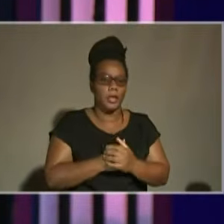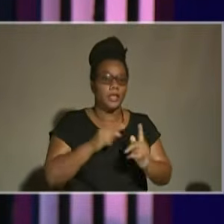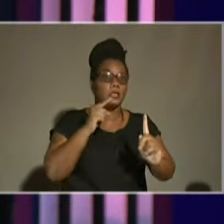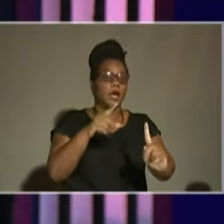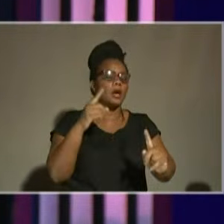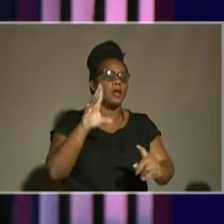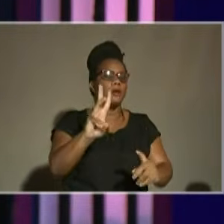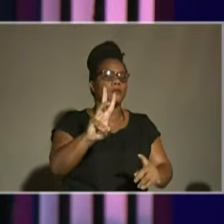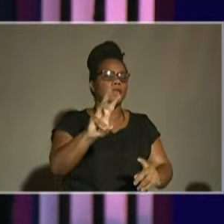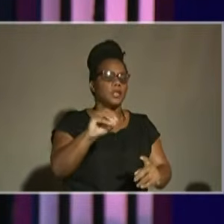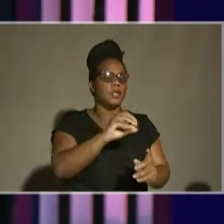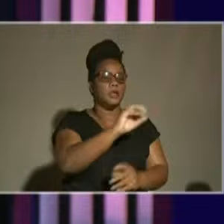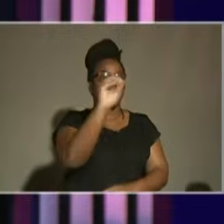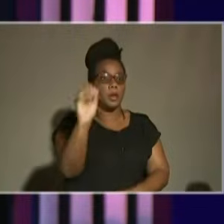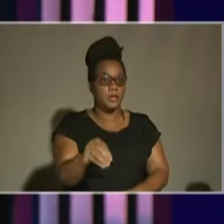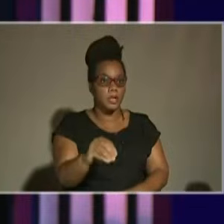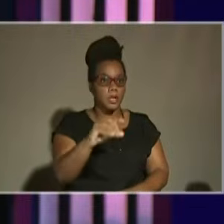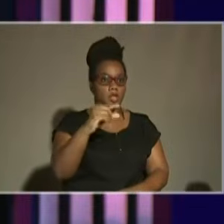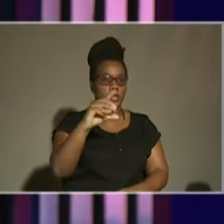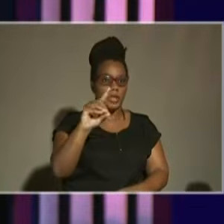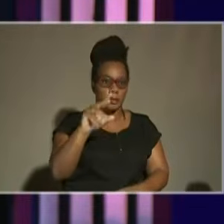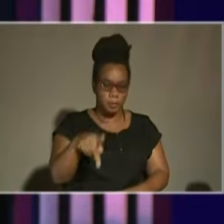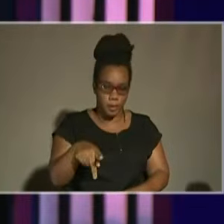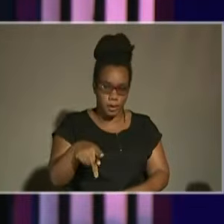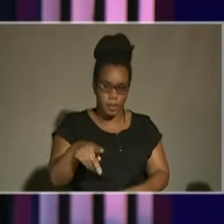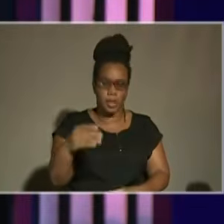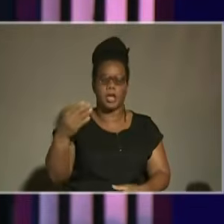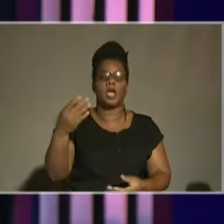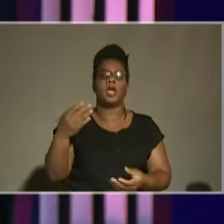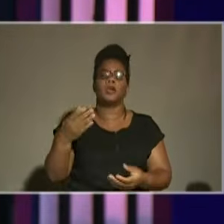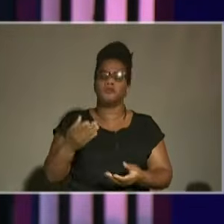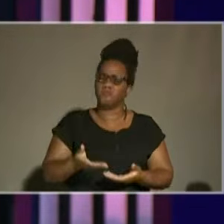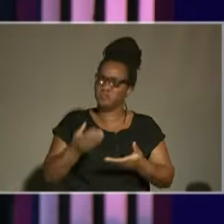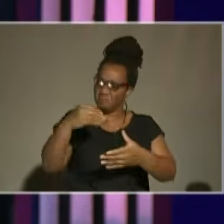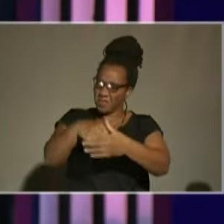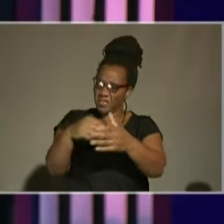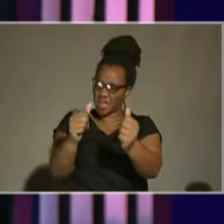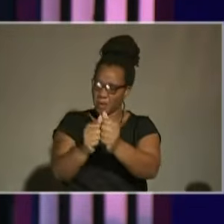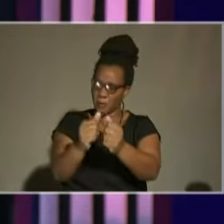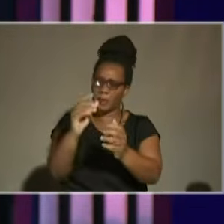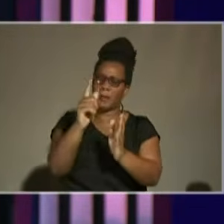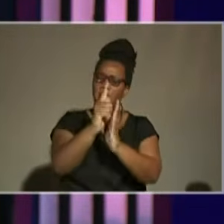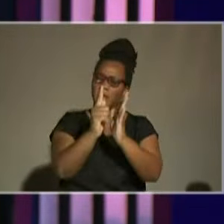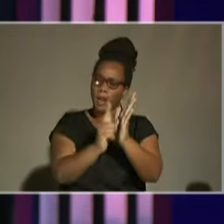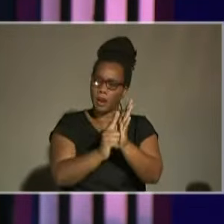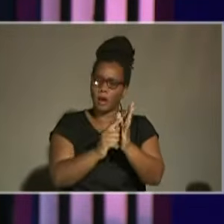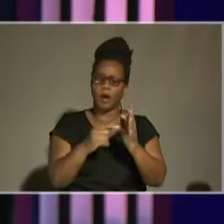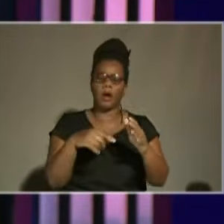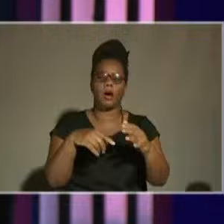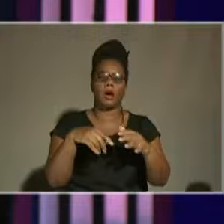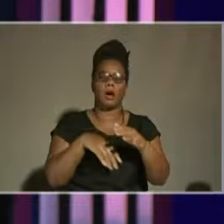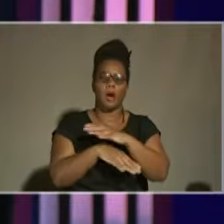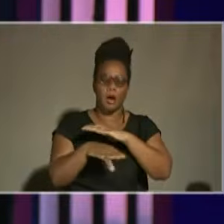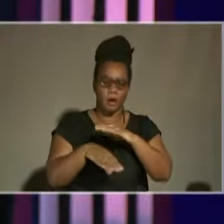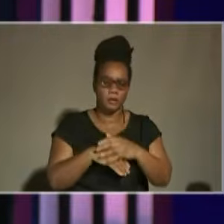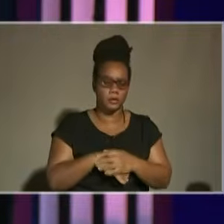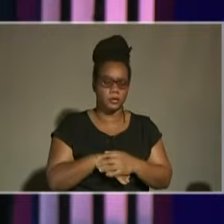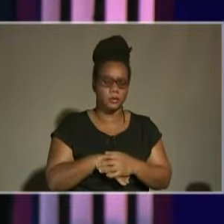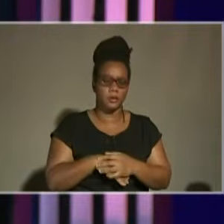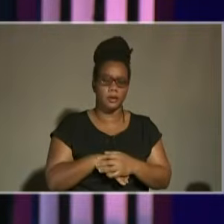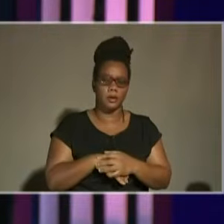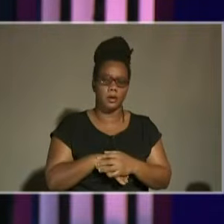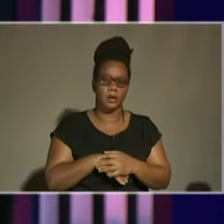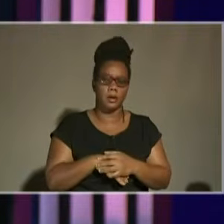60% of GDP introduced into the fiscal rules in law under Portia Simpson Miller, this is a time, this year it's